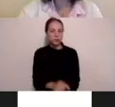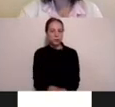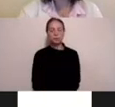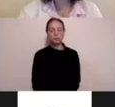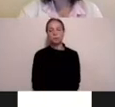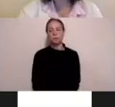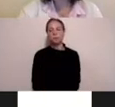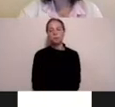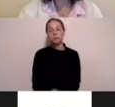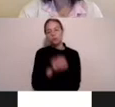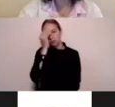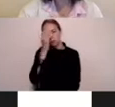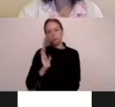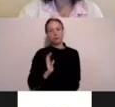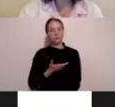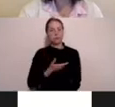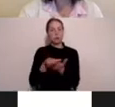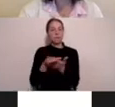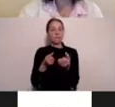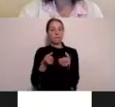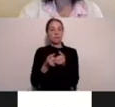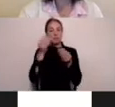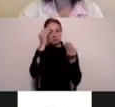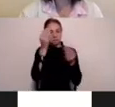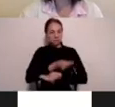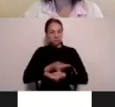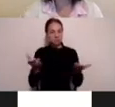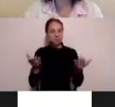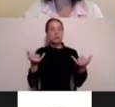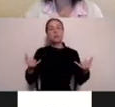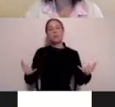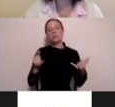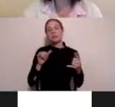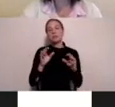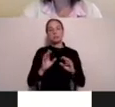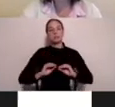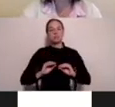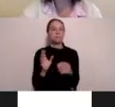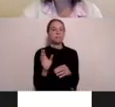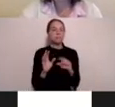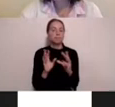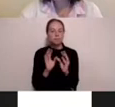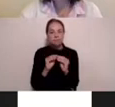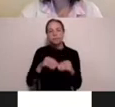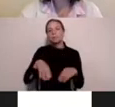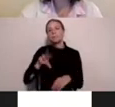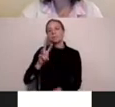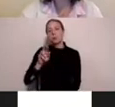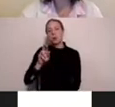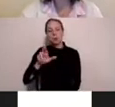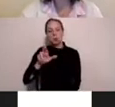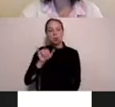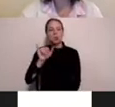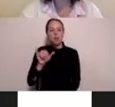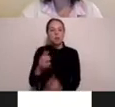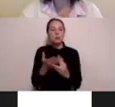A note on our funding disclosure. This webinar is being supported by the Health Resources and Services Administration, or HRSA, through the Newborn